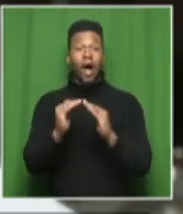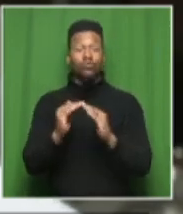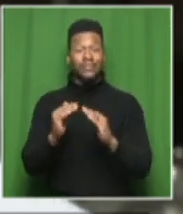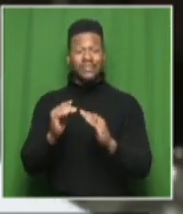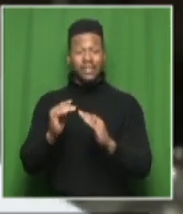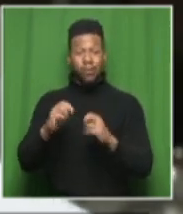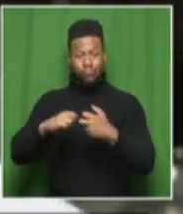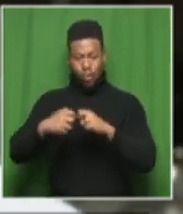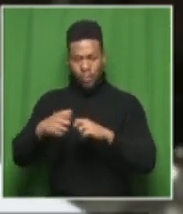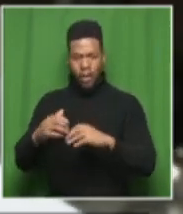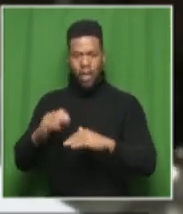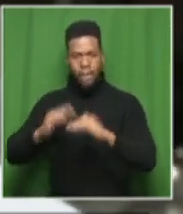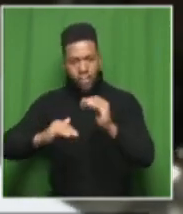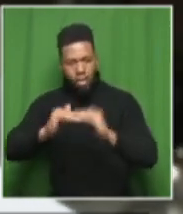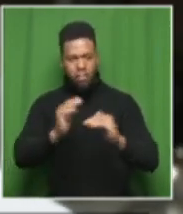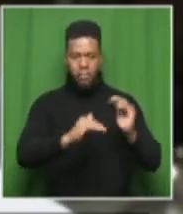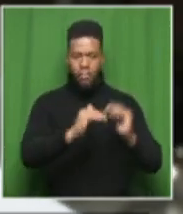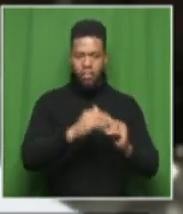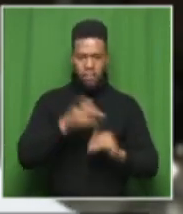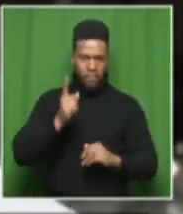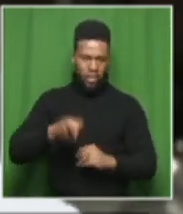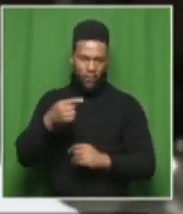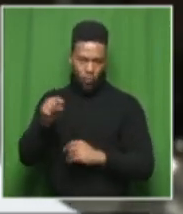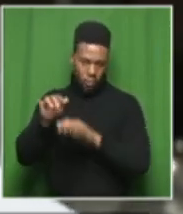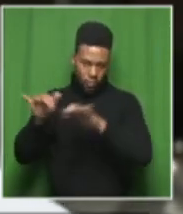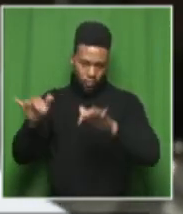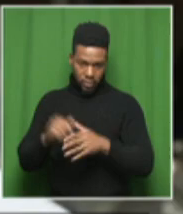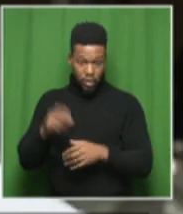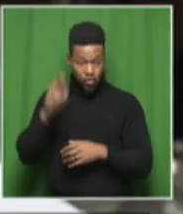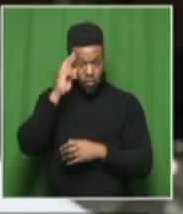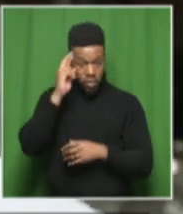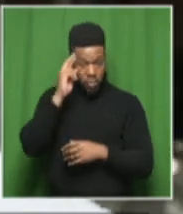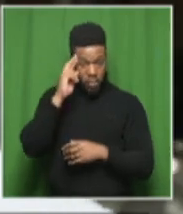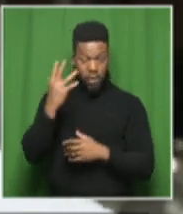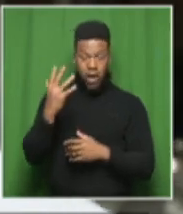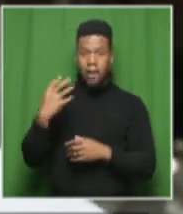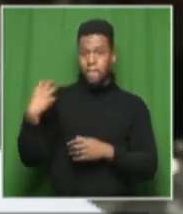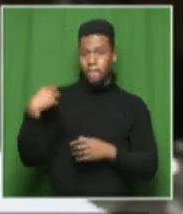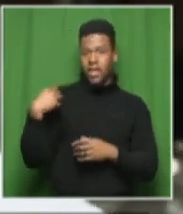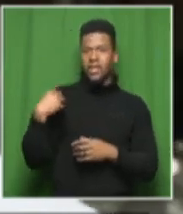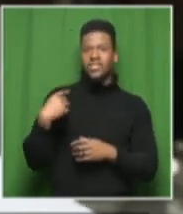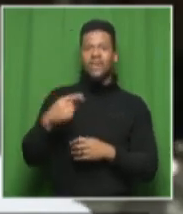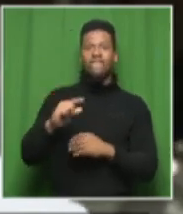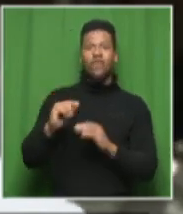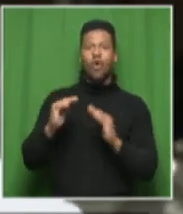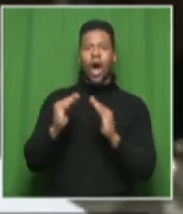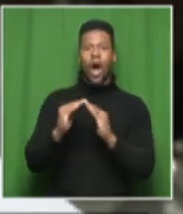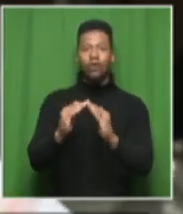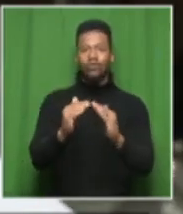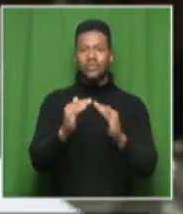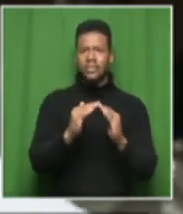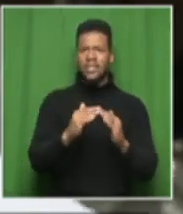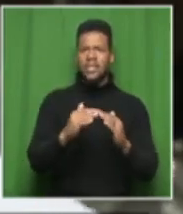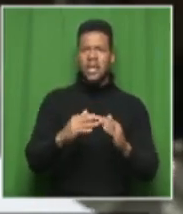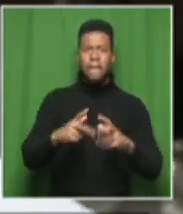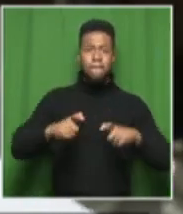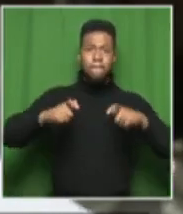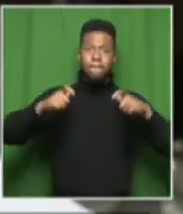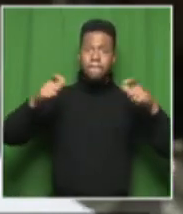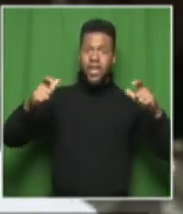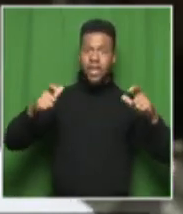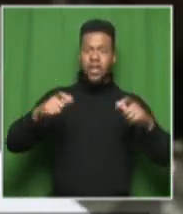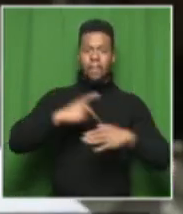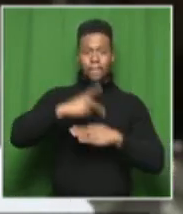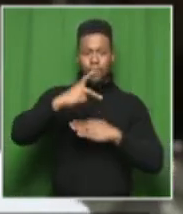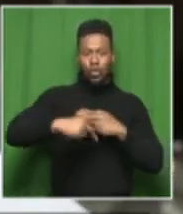recall that the Premier with the Minister of Human Settlement came here and launched one of the biggest projects, which the Premier will